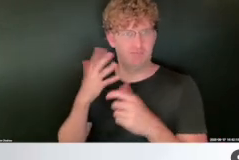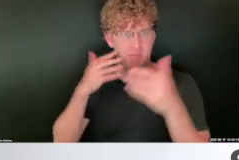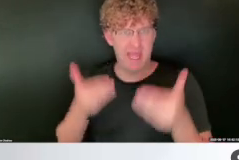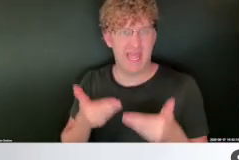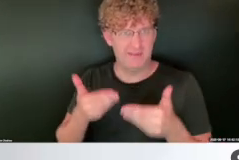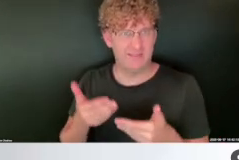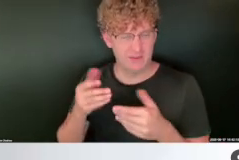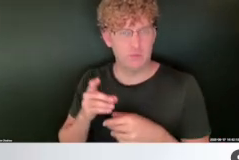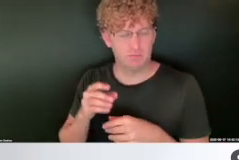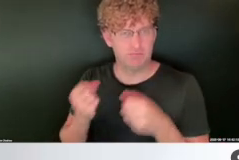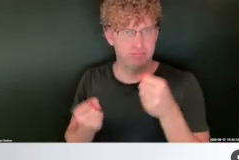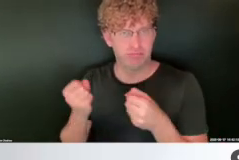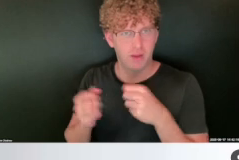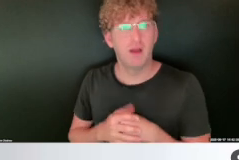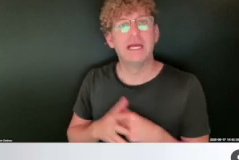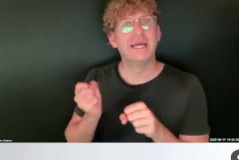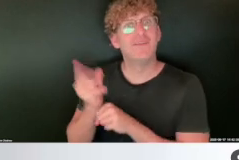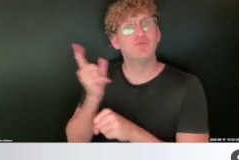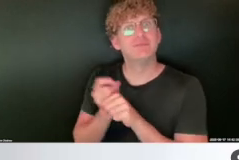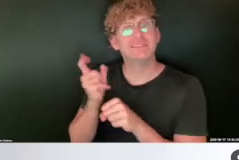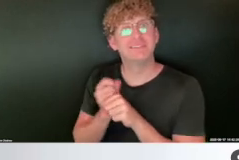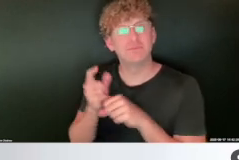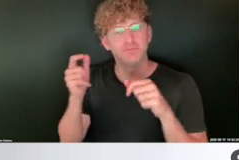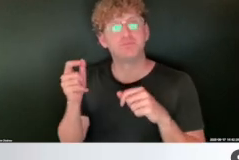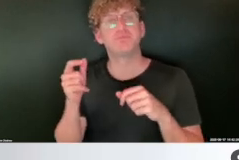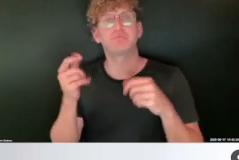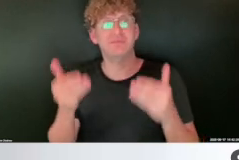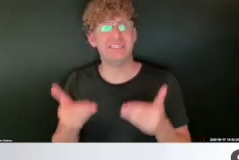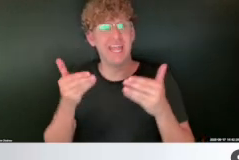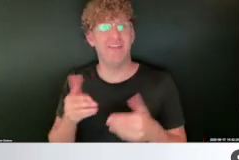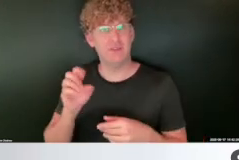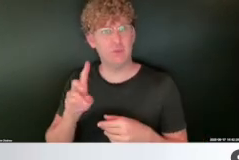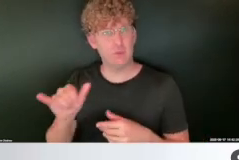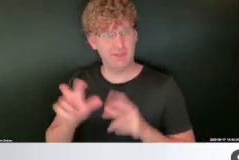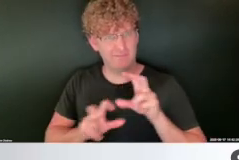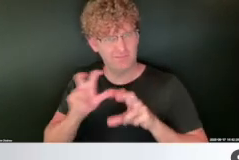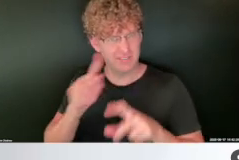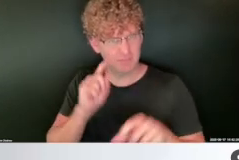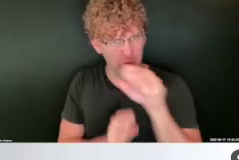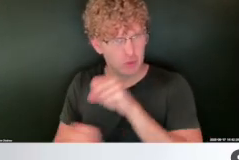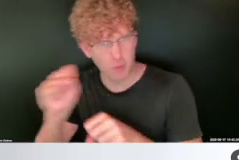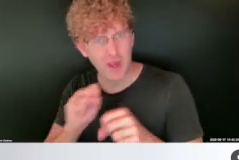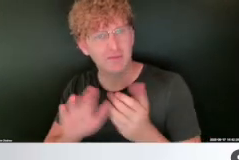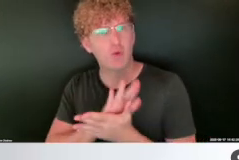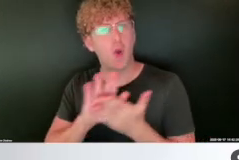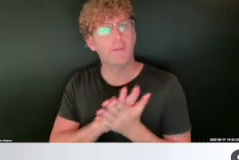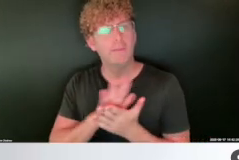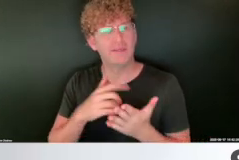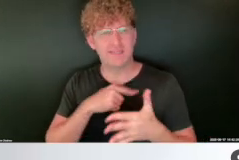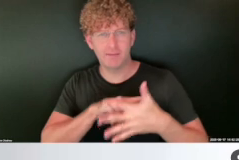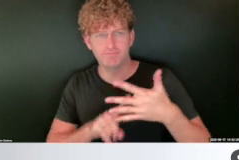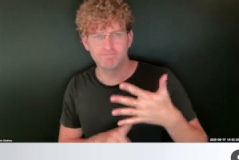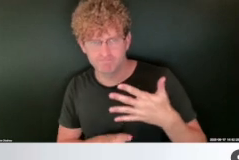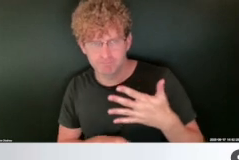document includes several key elements. This year's document will include an updated discussion of how our investments